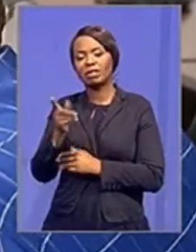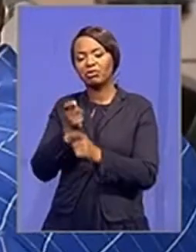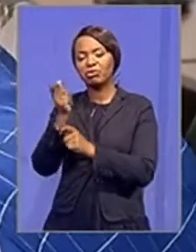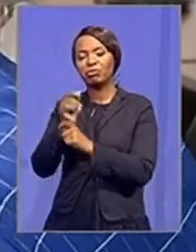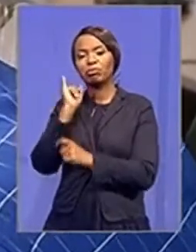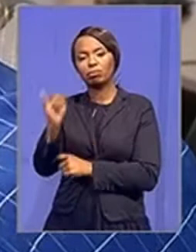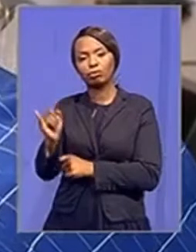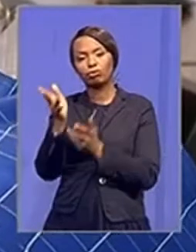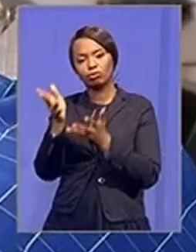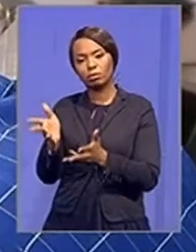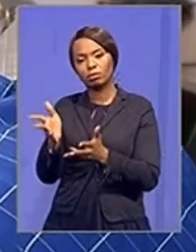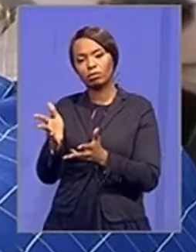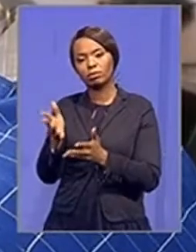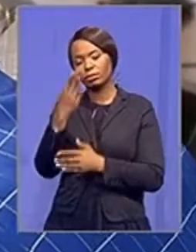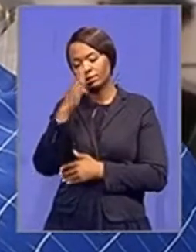and